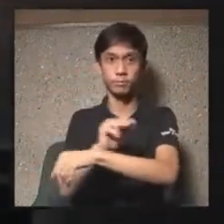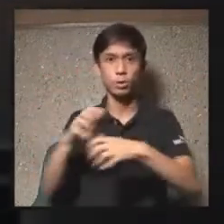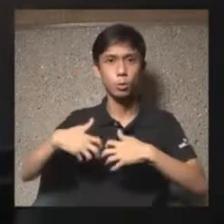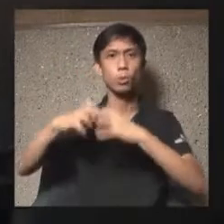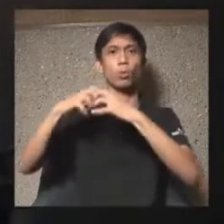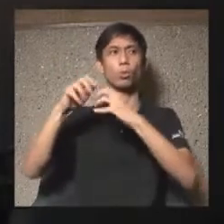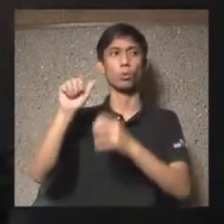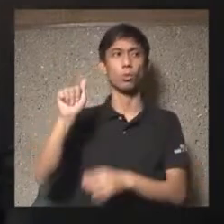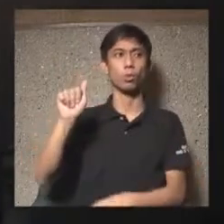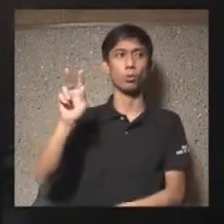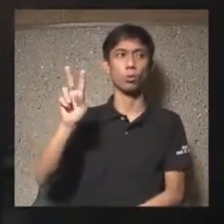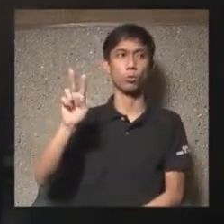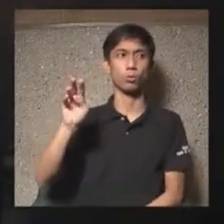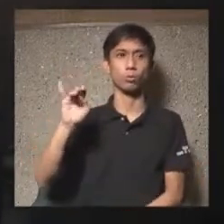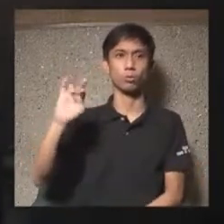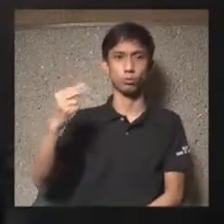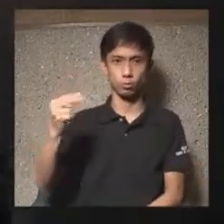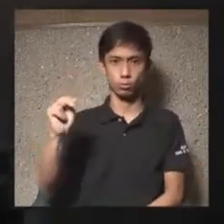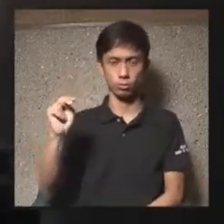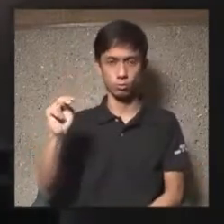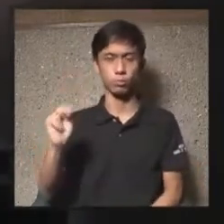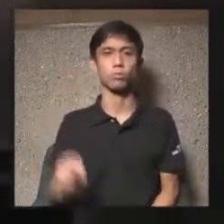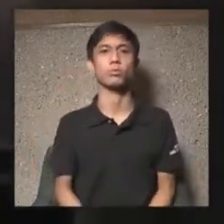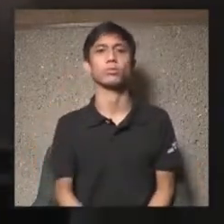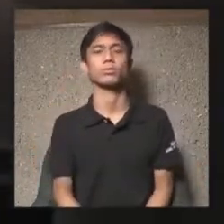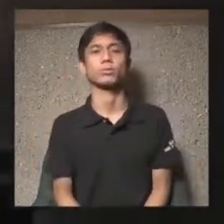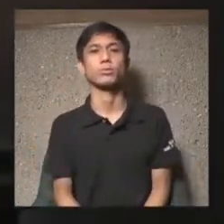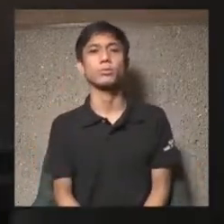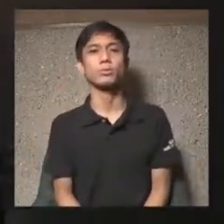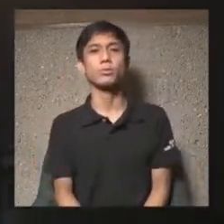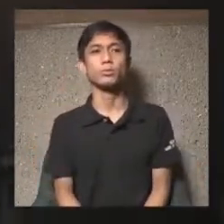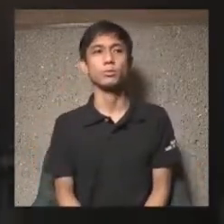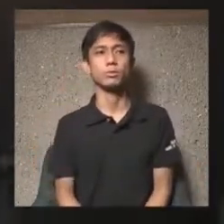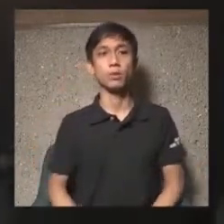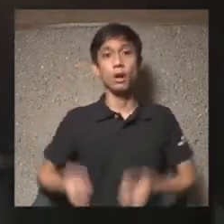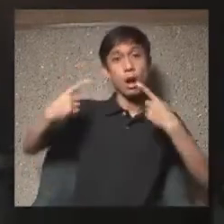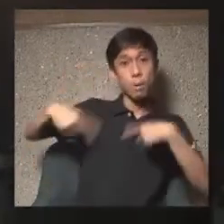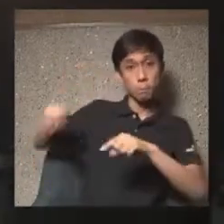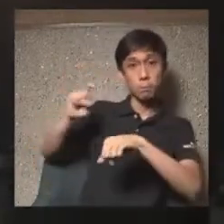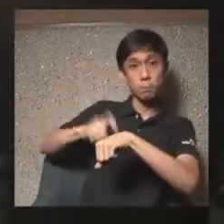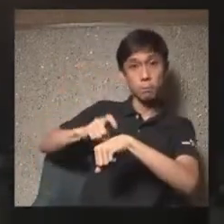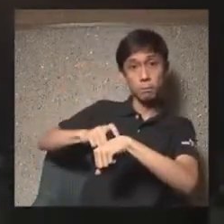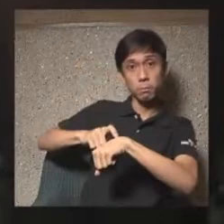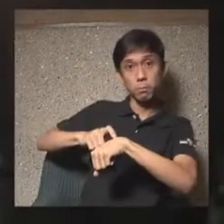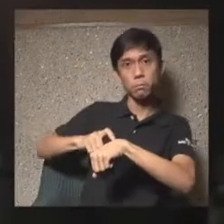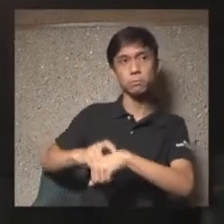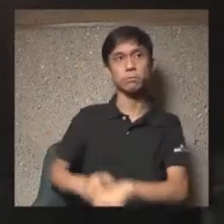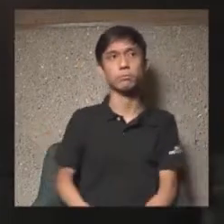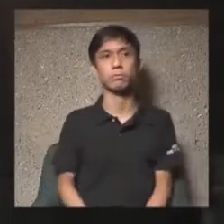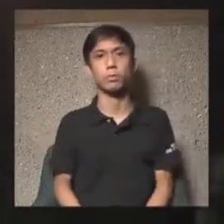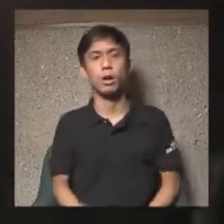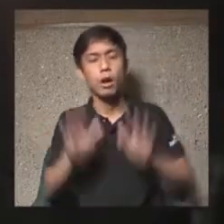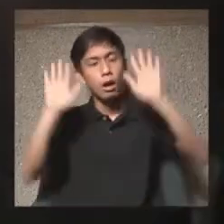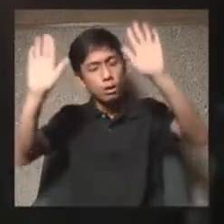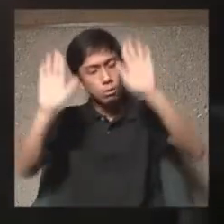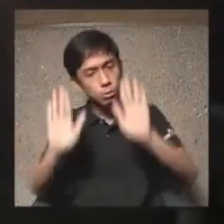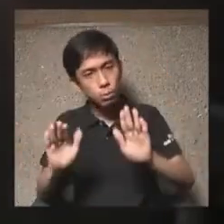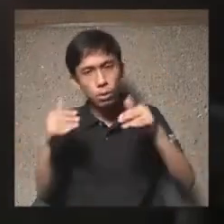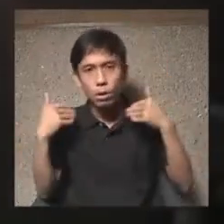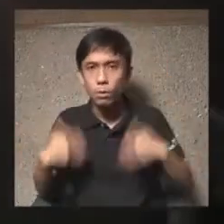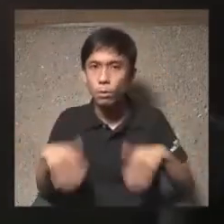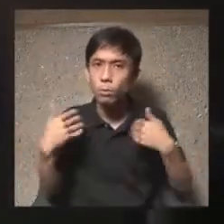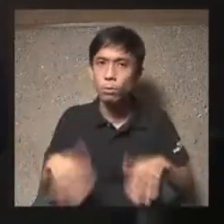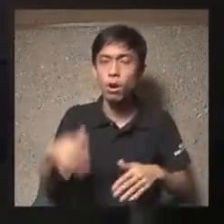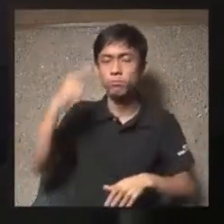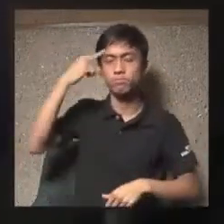for the abandoned elderly. During that season, it was an amazing time for me. And I want you